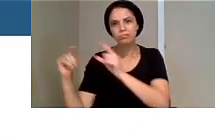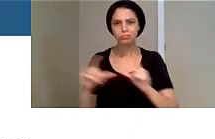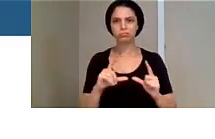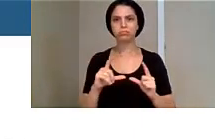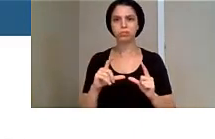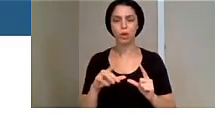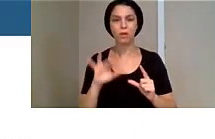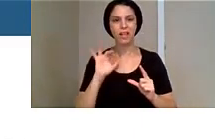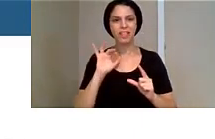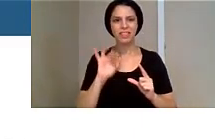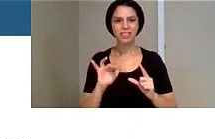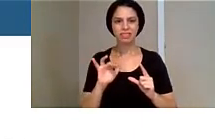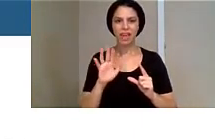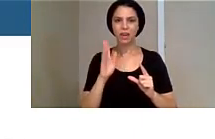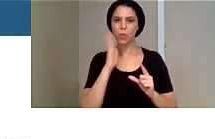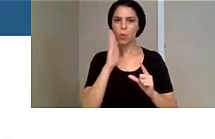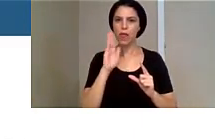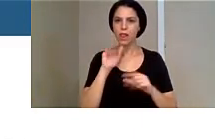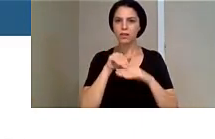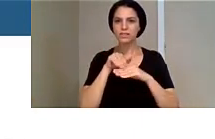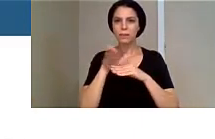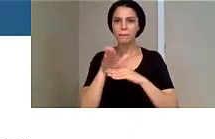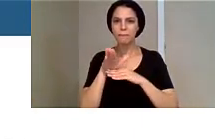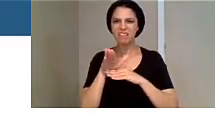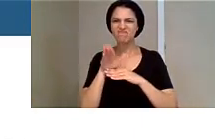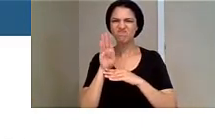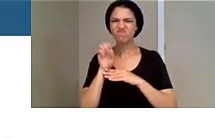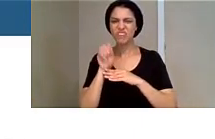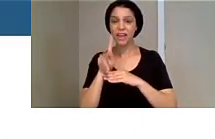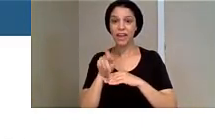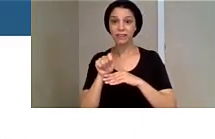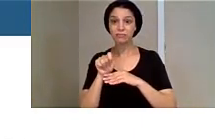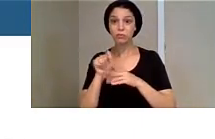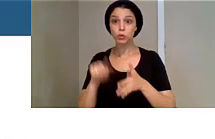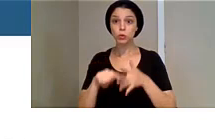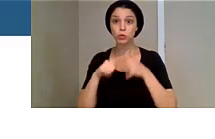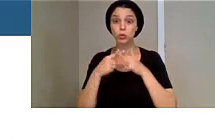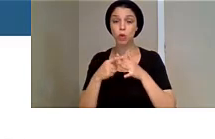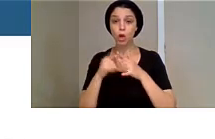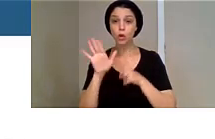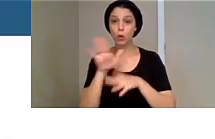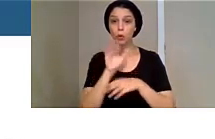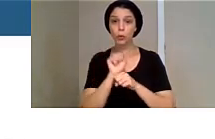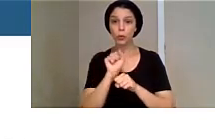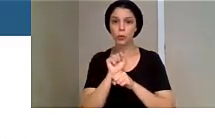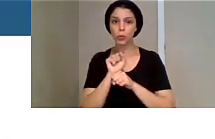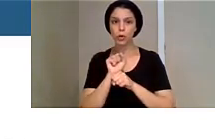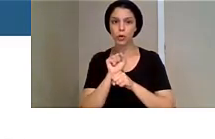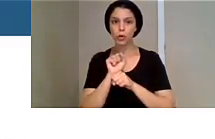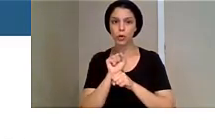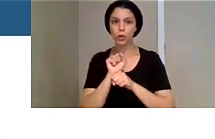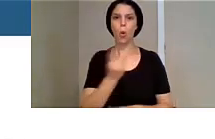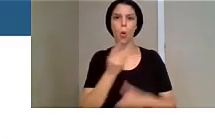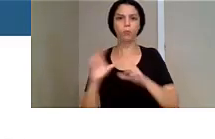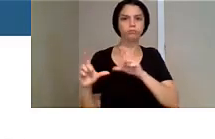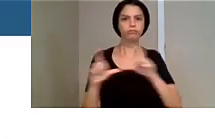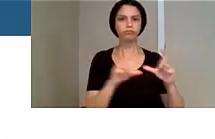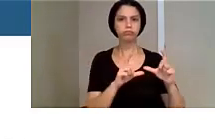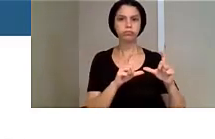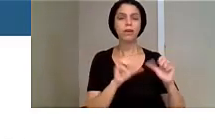would click on or your child would click on, and that is what launches the assignment in its own open window over to the